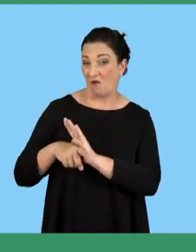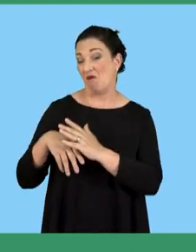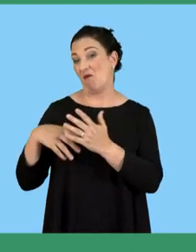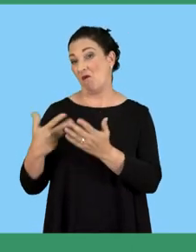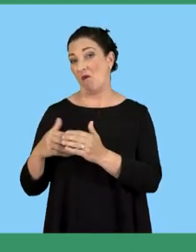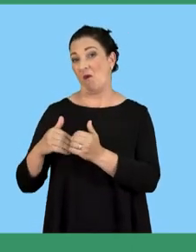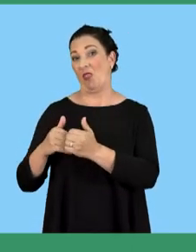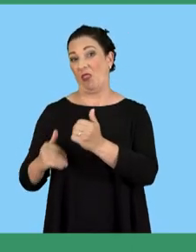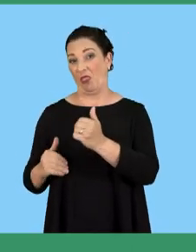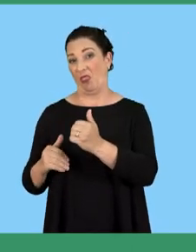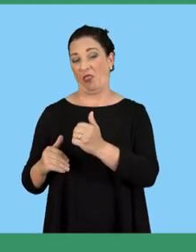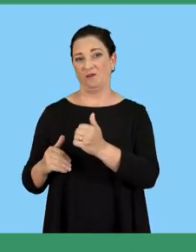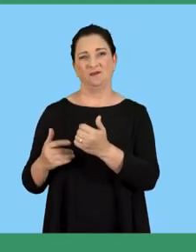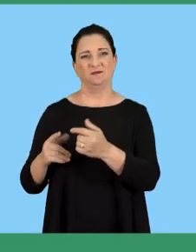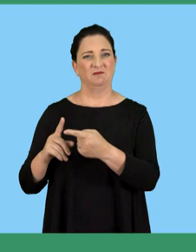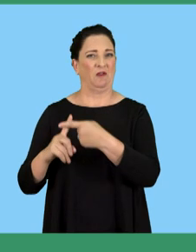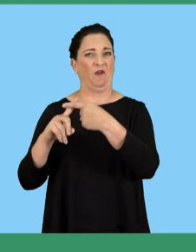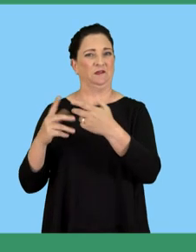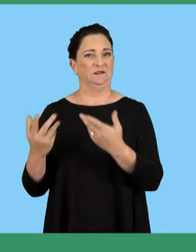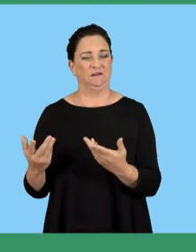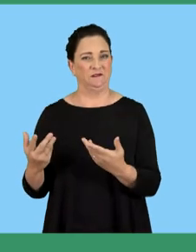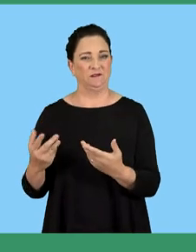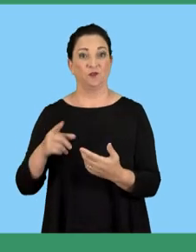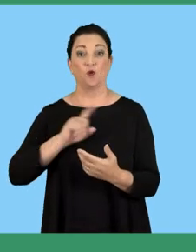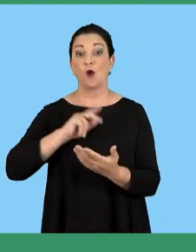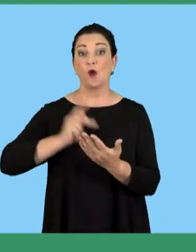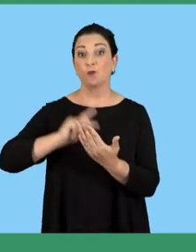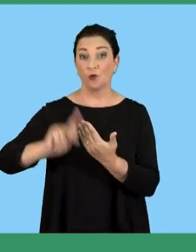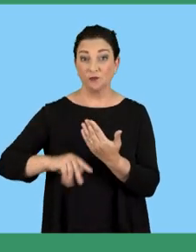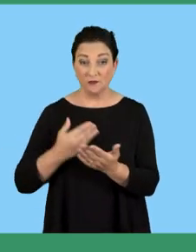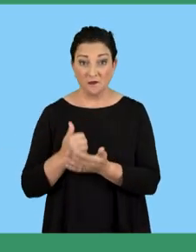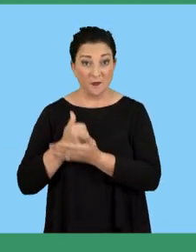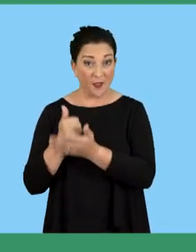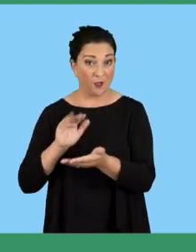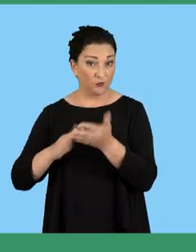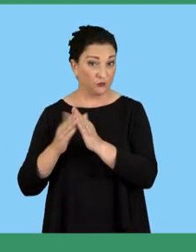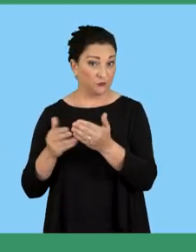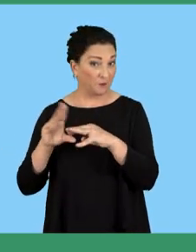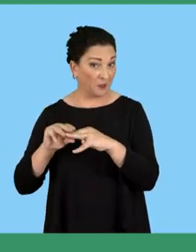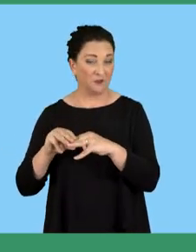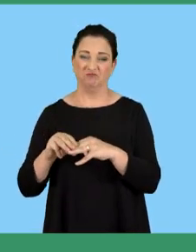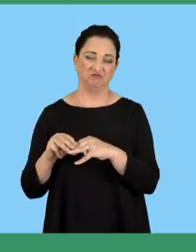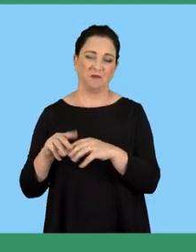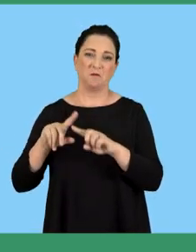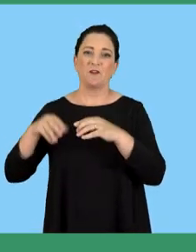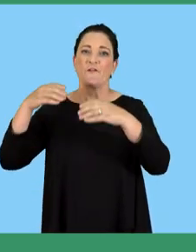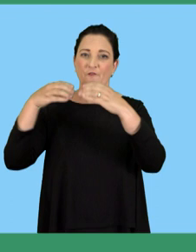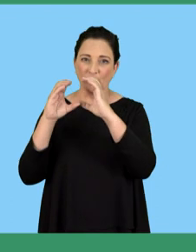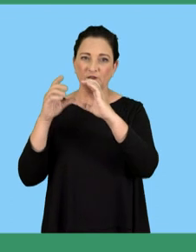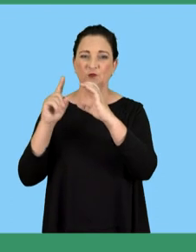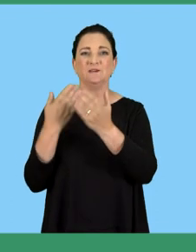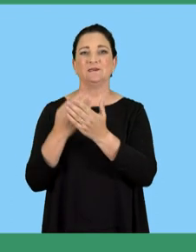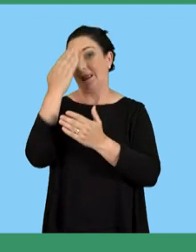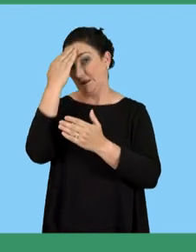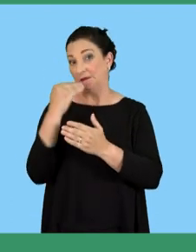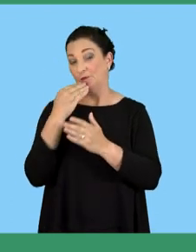a disadvantage, because it means the project do not help the community members, but they are focusing on improving the image